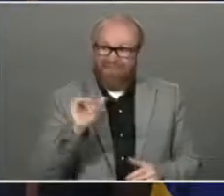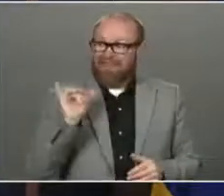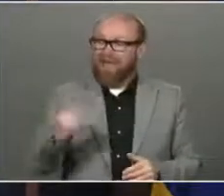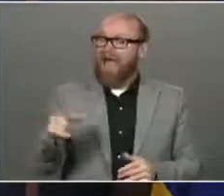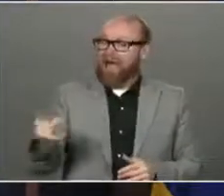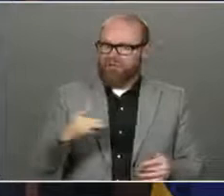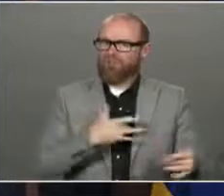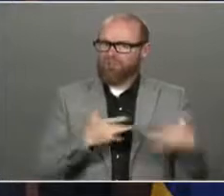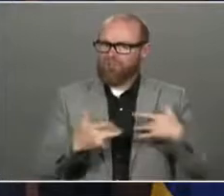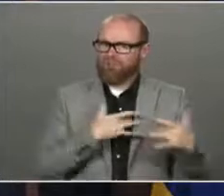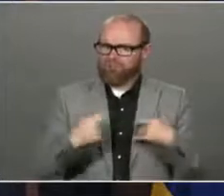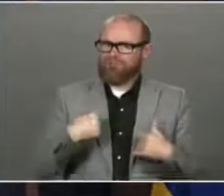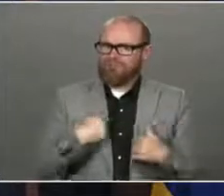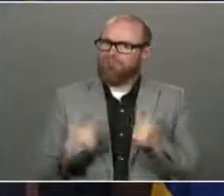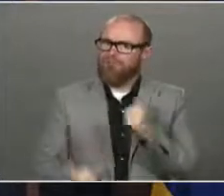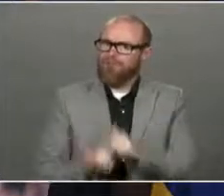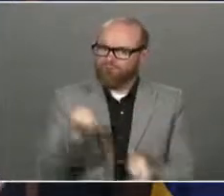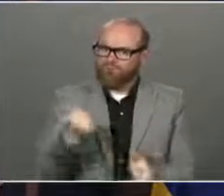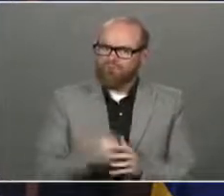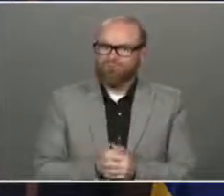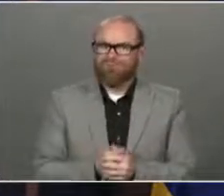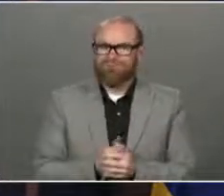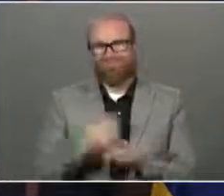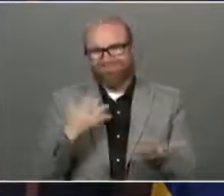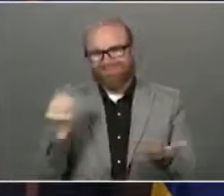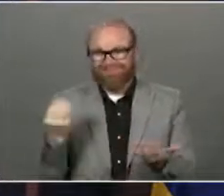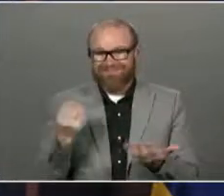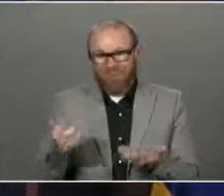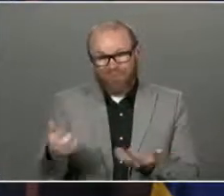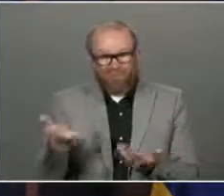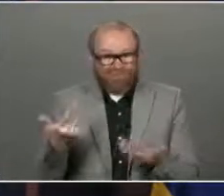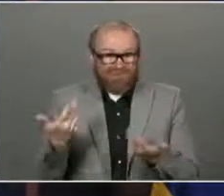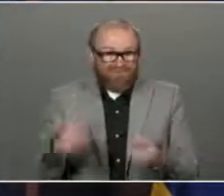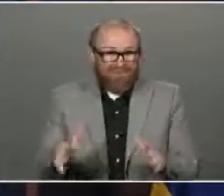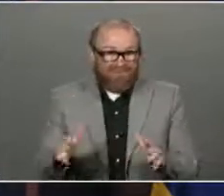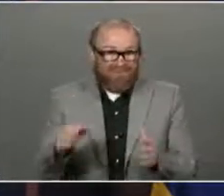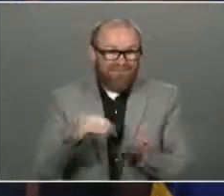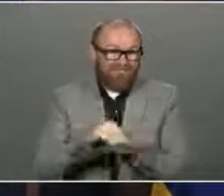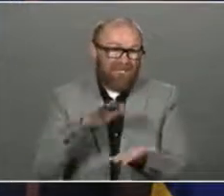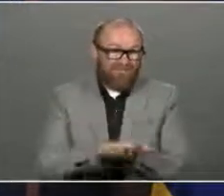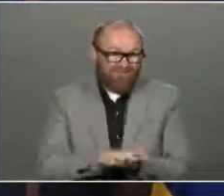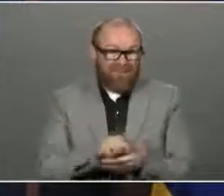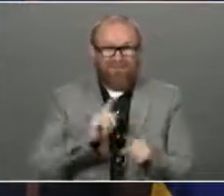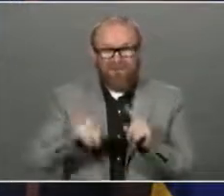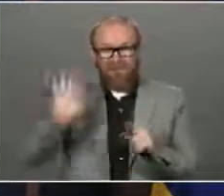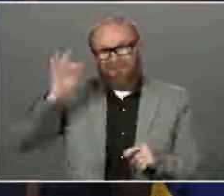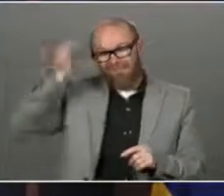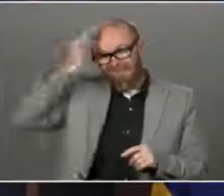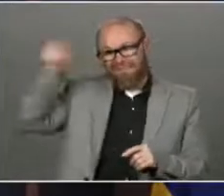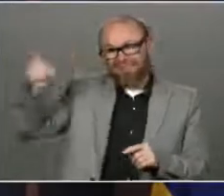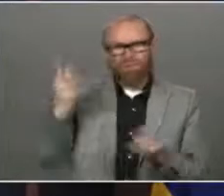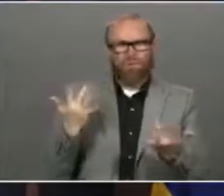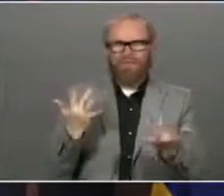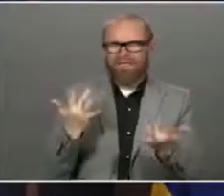me. Unfortunately, and this has been well documented, the Fed's waited too long